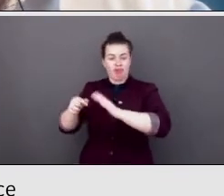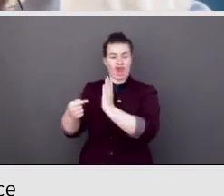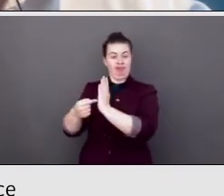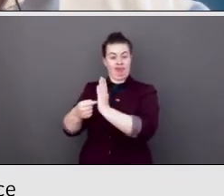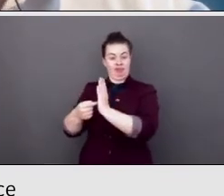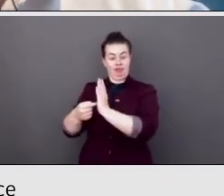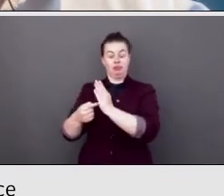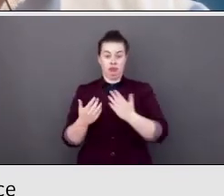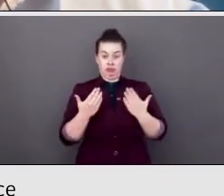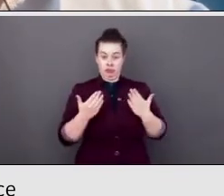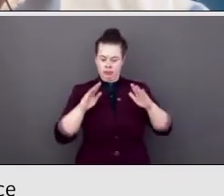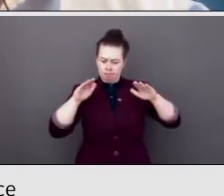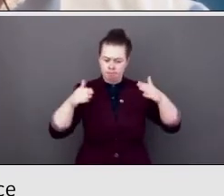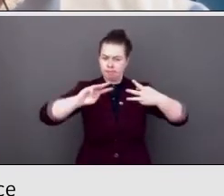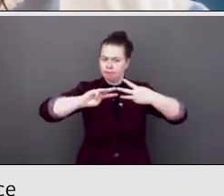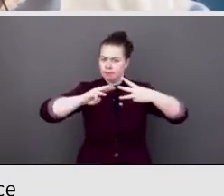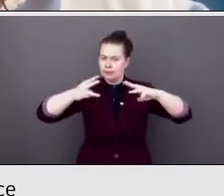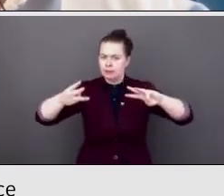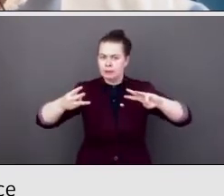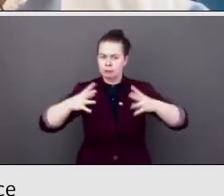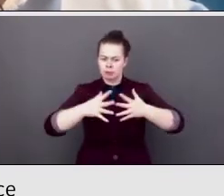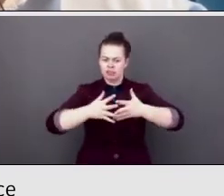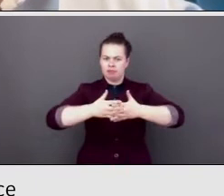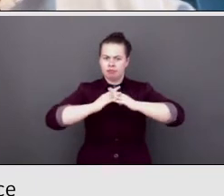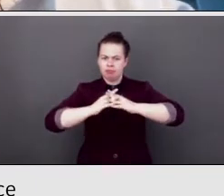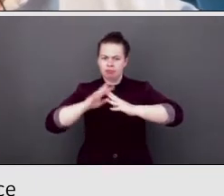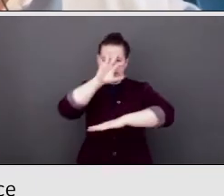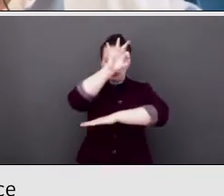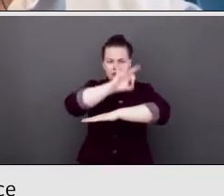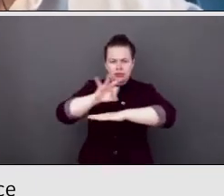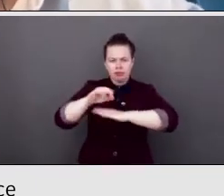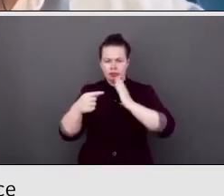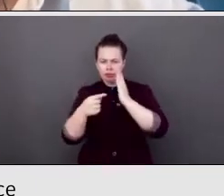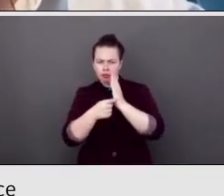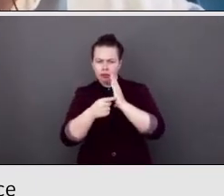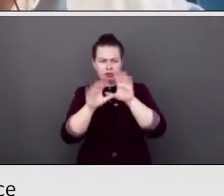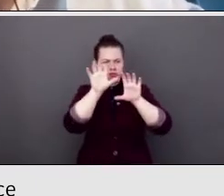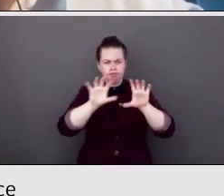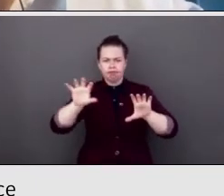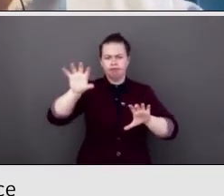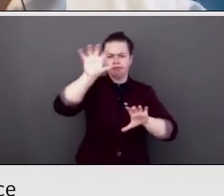the SHAPES high-level architecture and the information exchange challenges related to that.